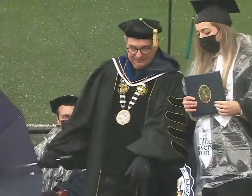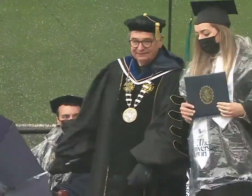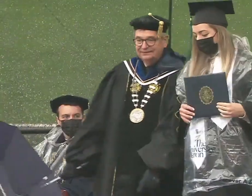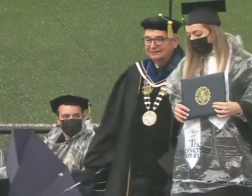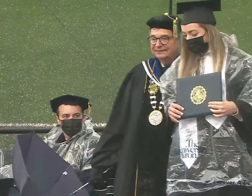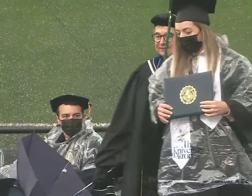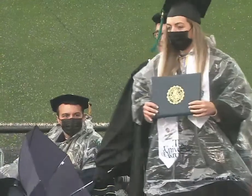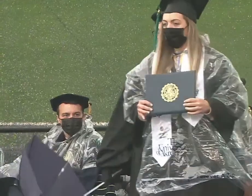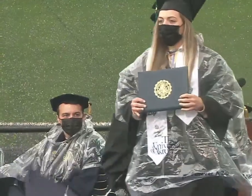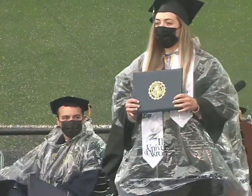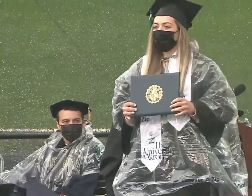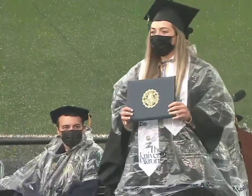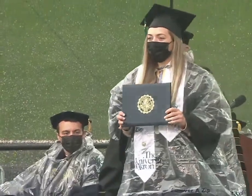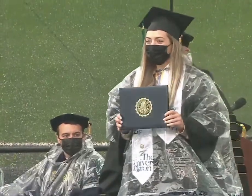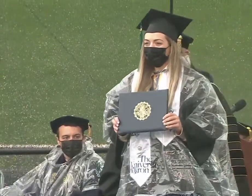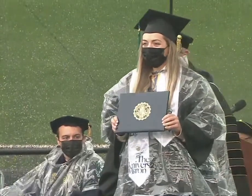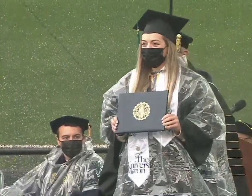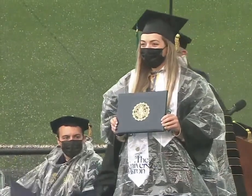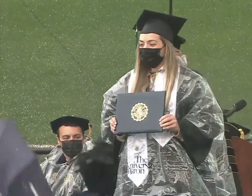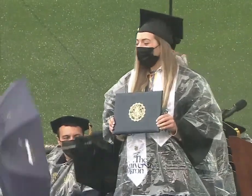Hannah Mackey.